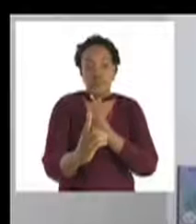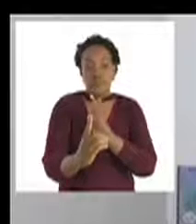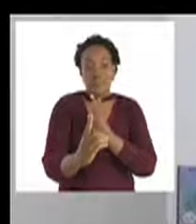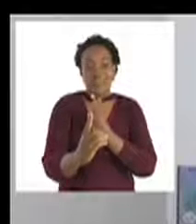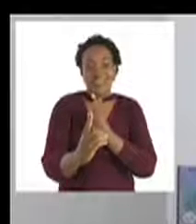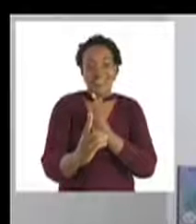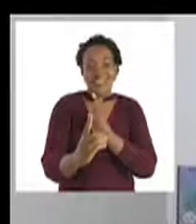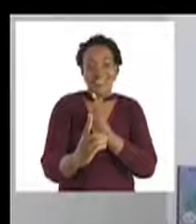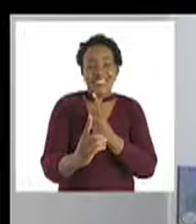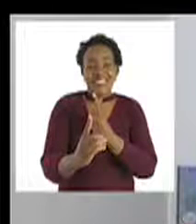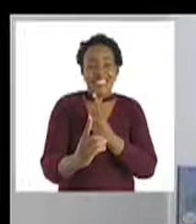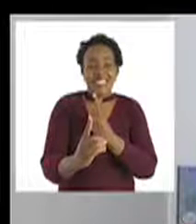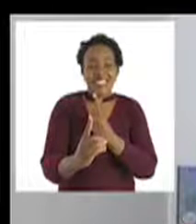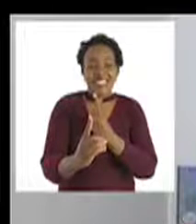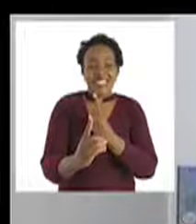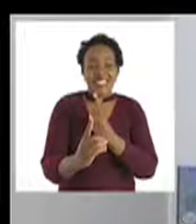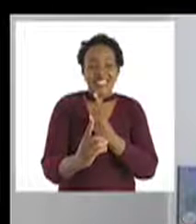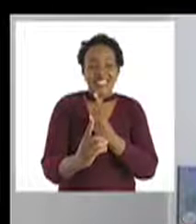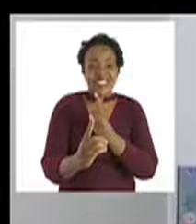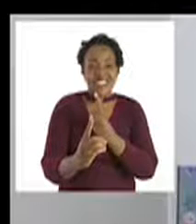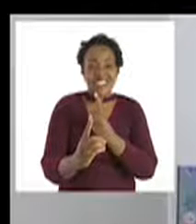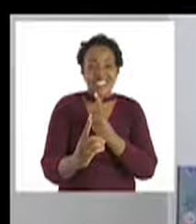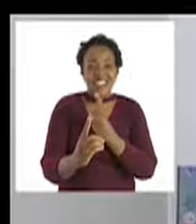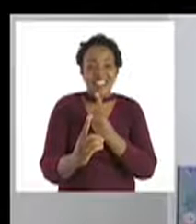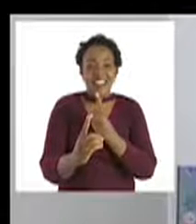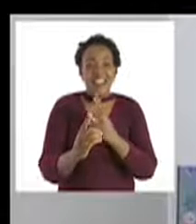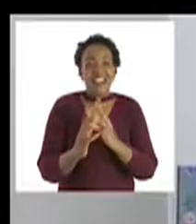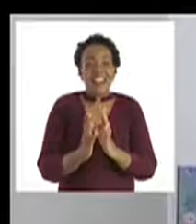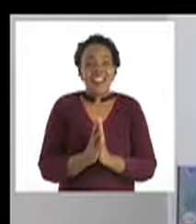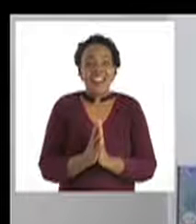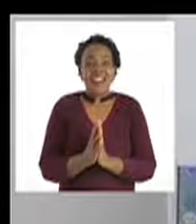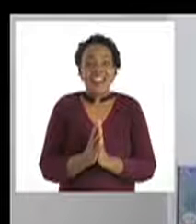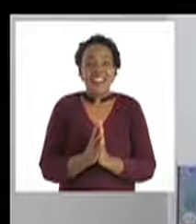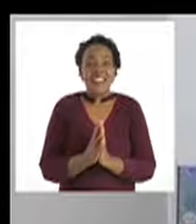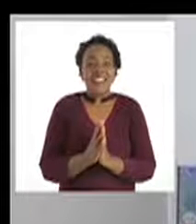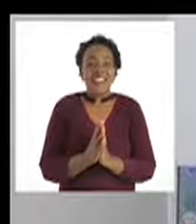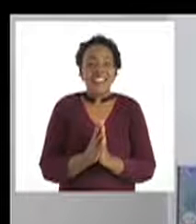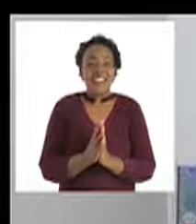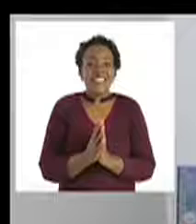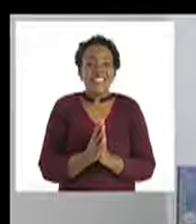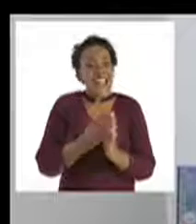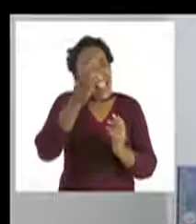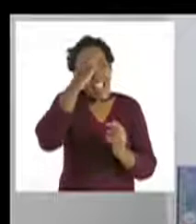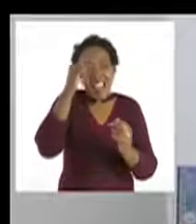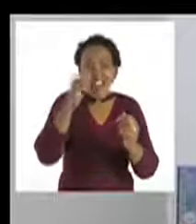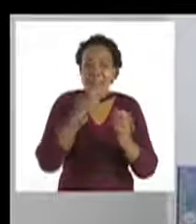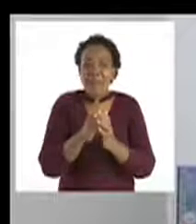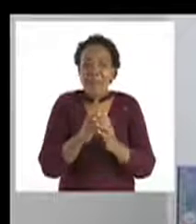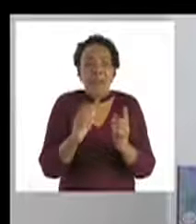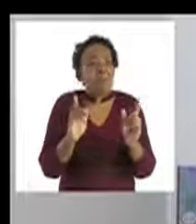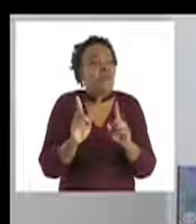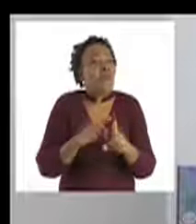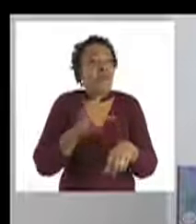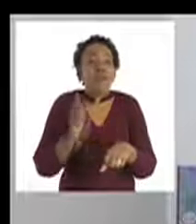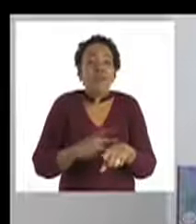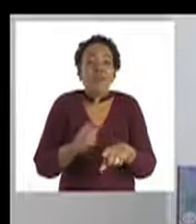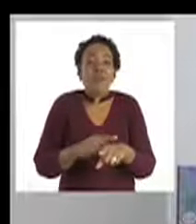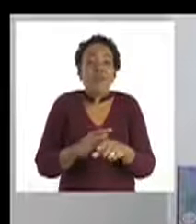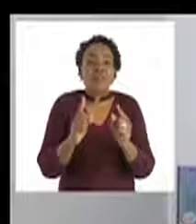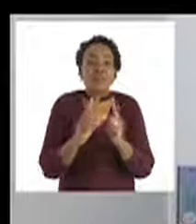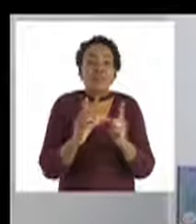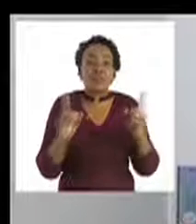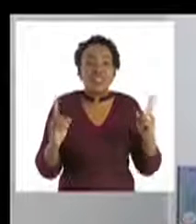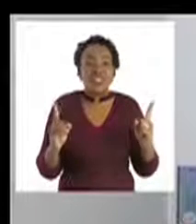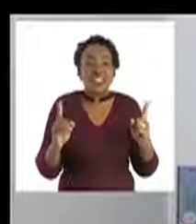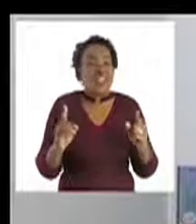we do it in front as well. Okay. Remember to social distance, and every time